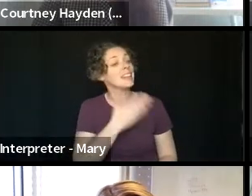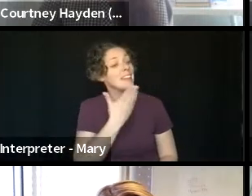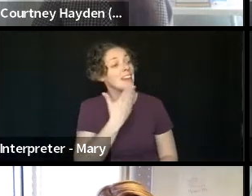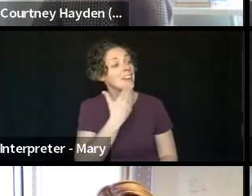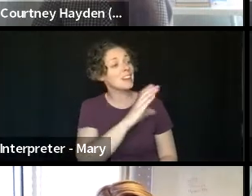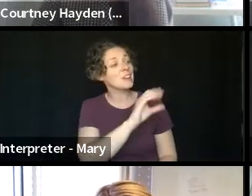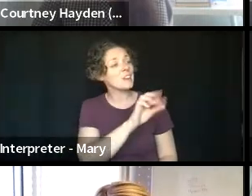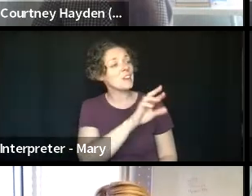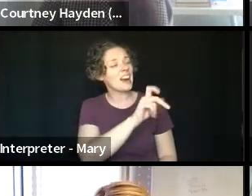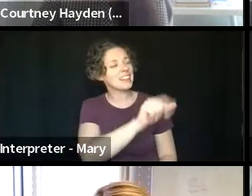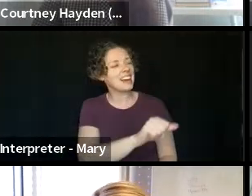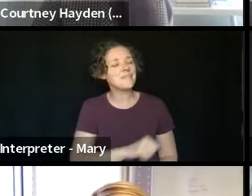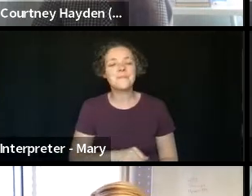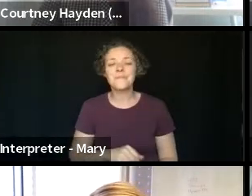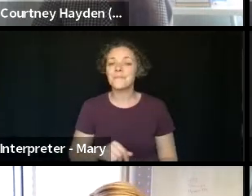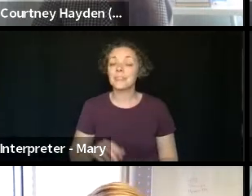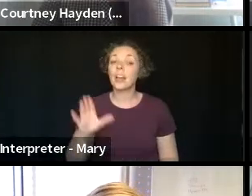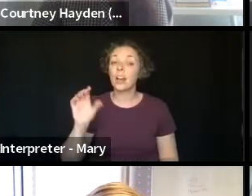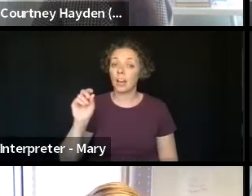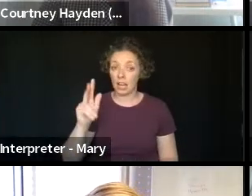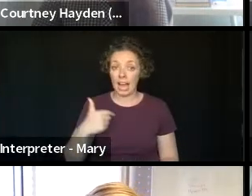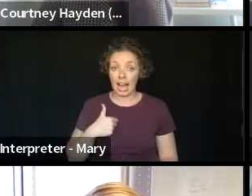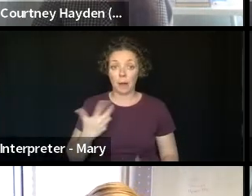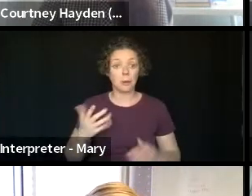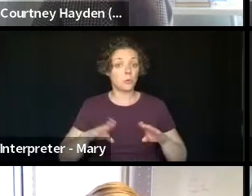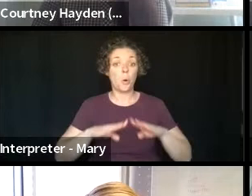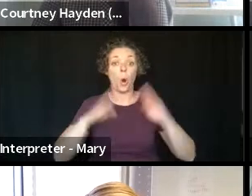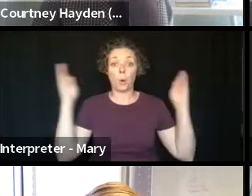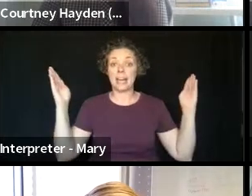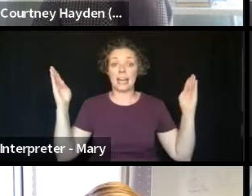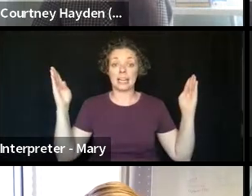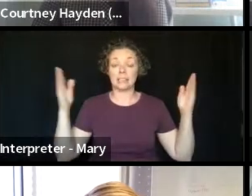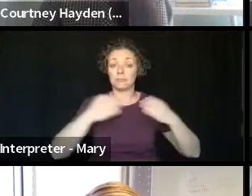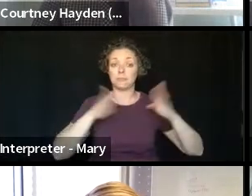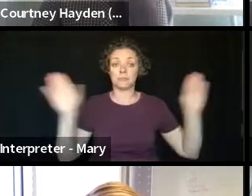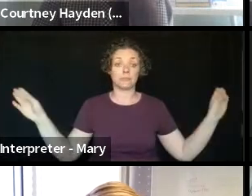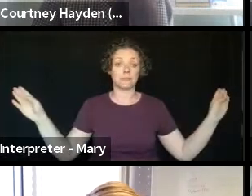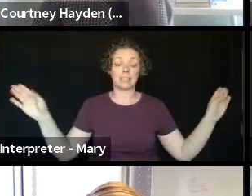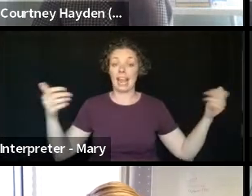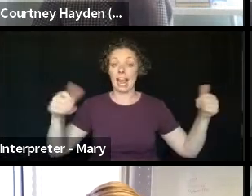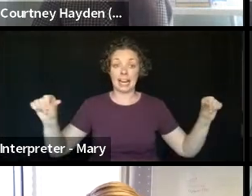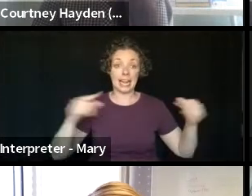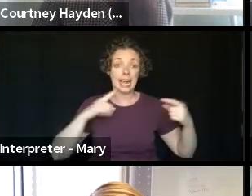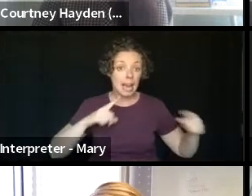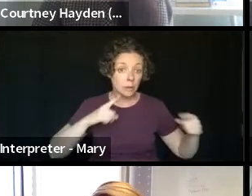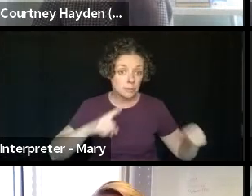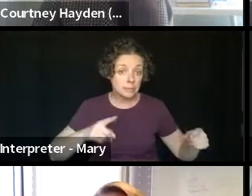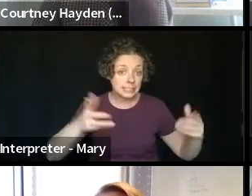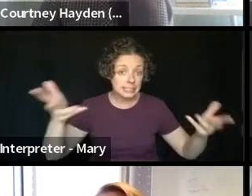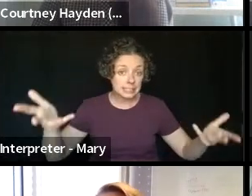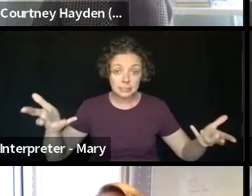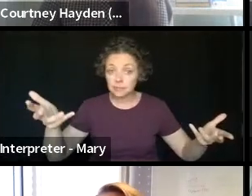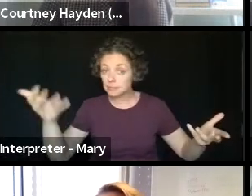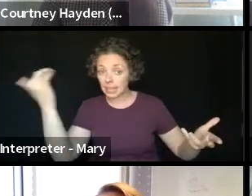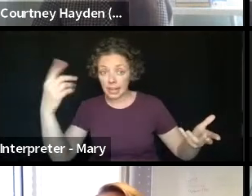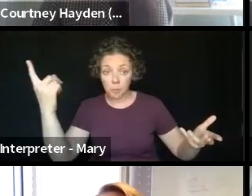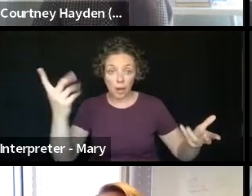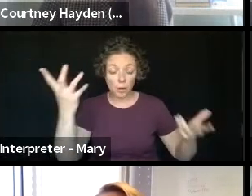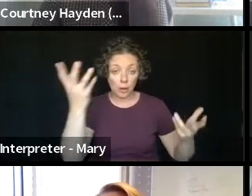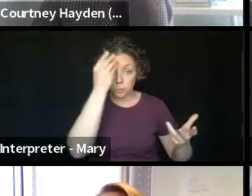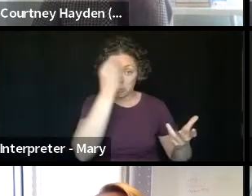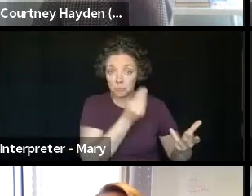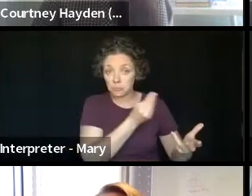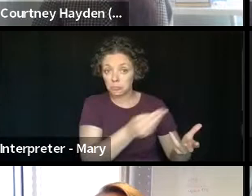Carla. I just wanted to open the floor now to any announcements. If anybody wants to share